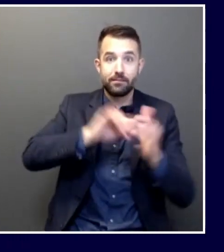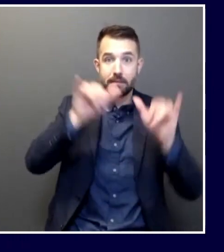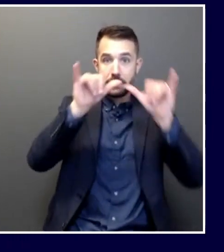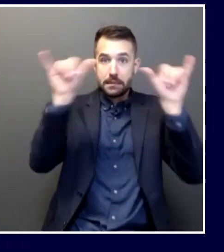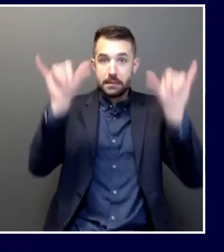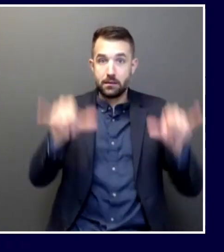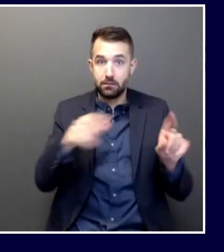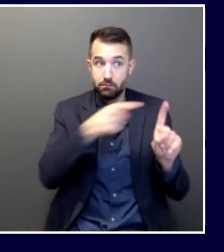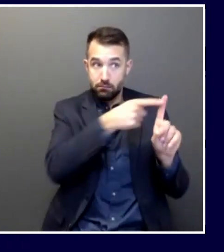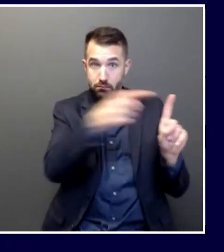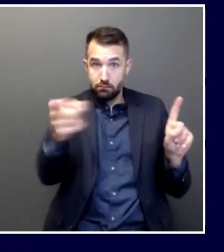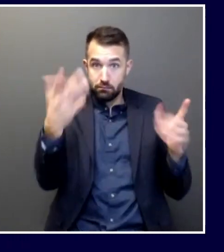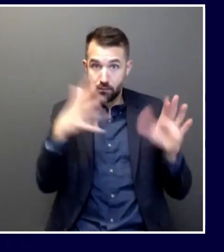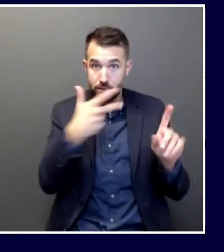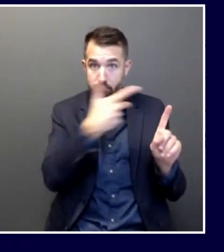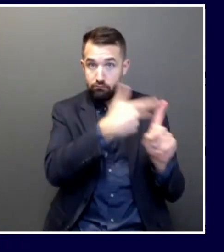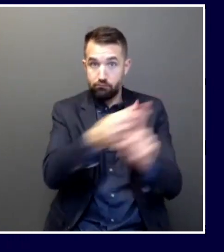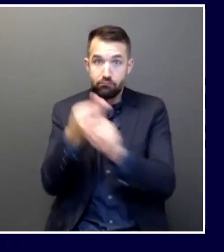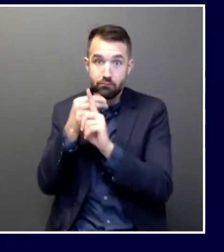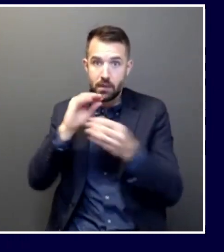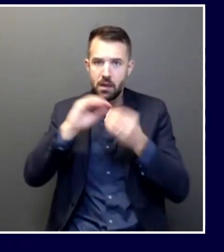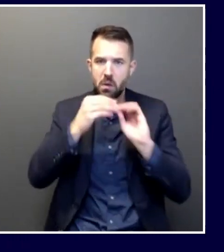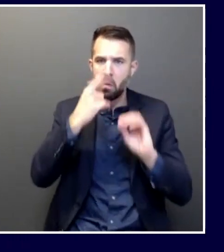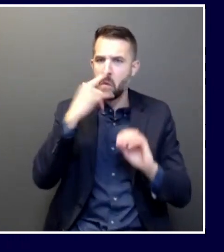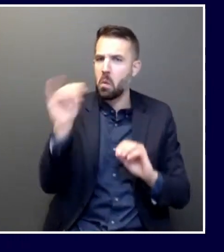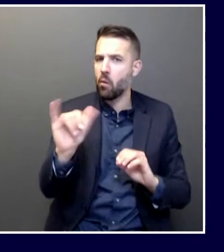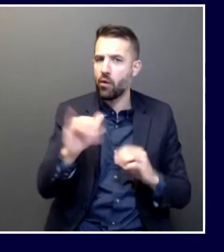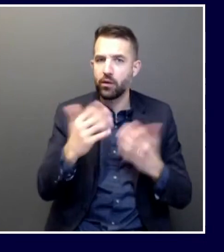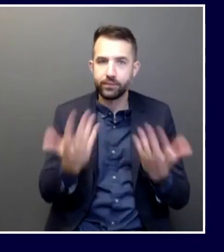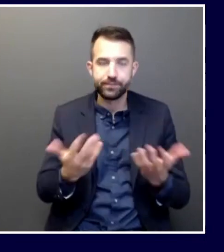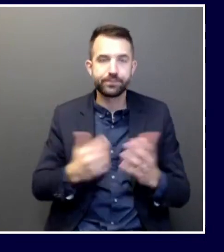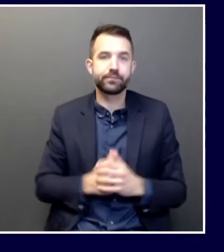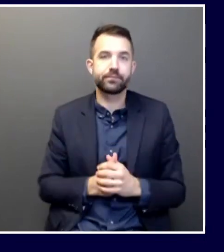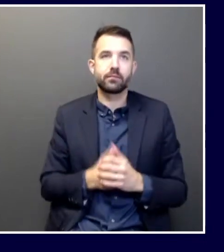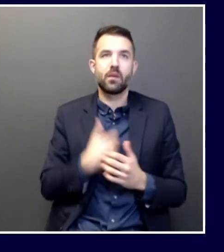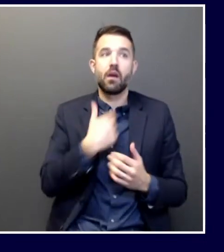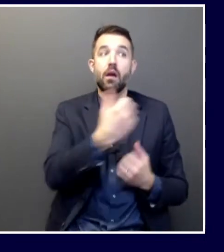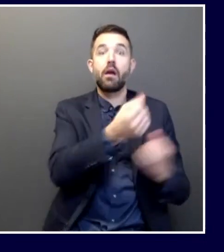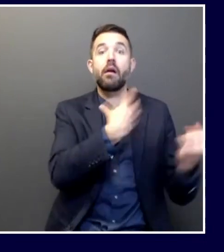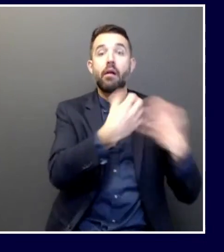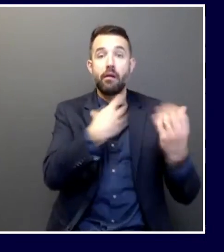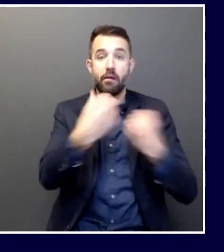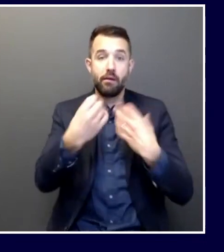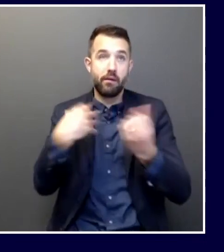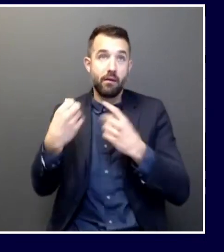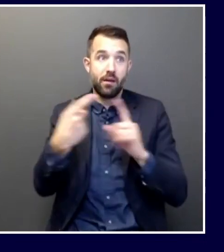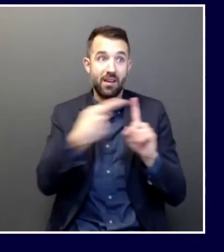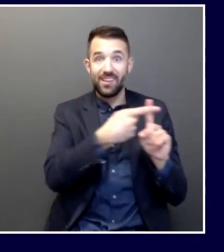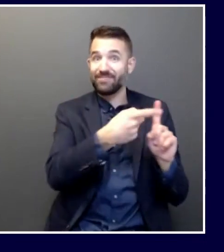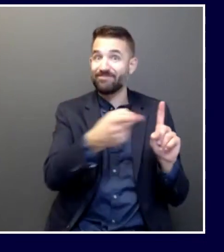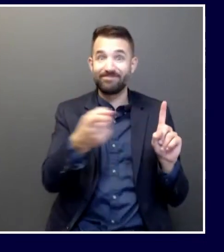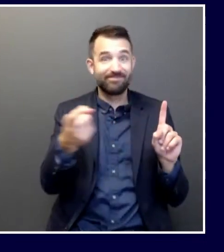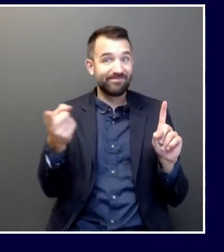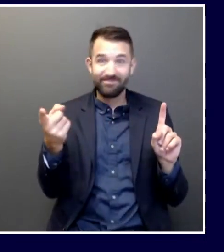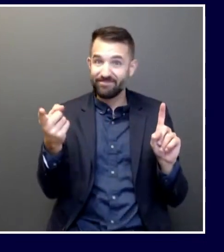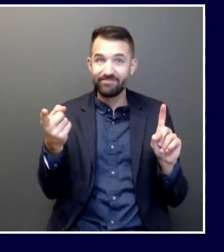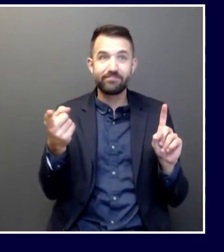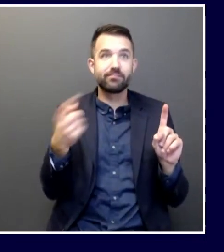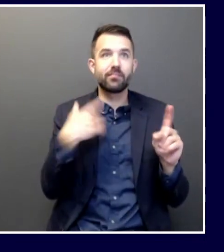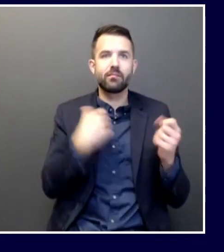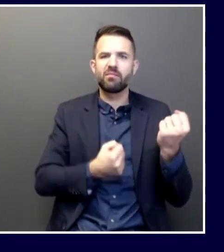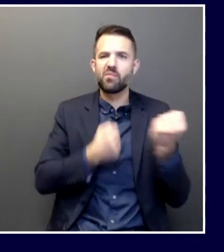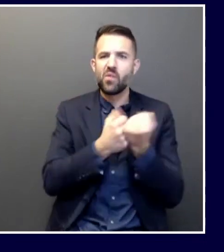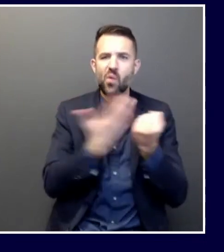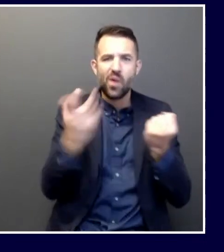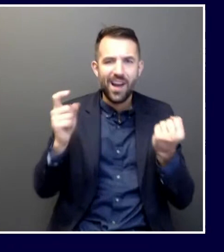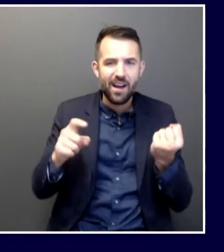with those facilities to find out what's going on. Do they need support? Are there problems? We will then